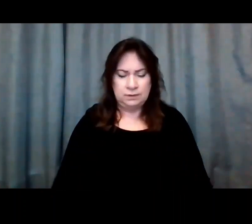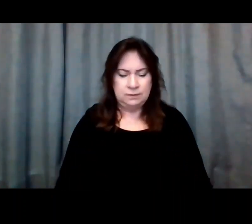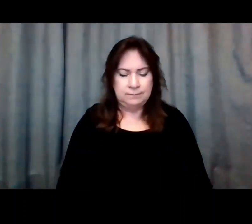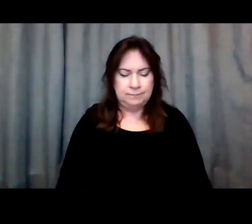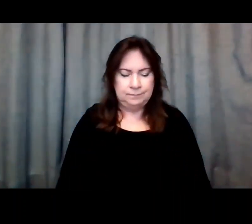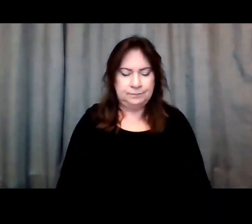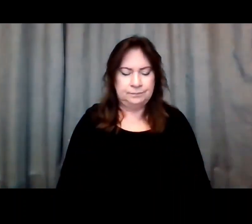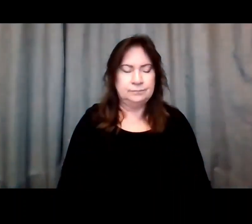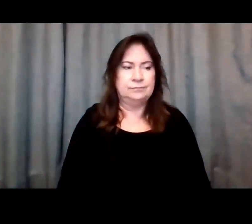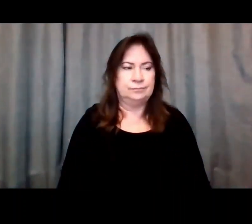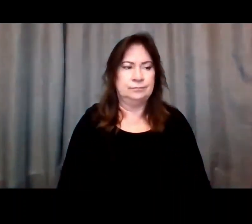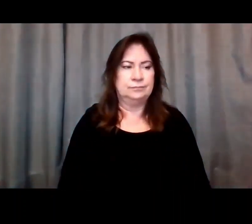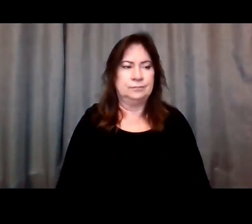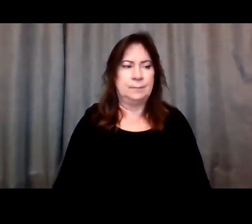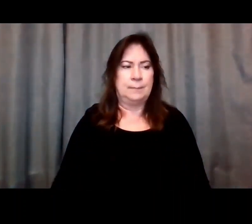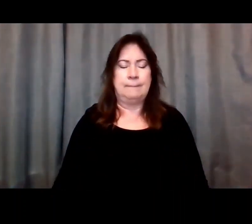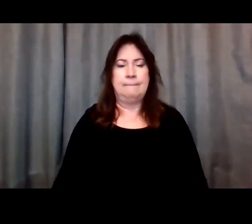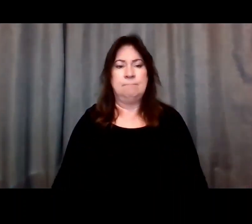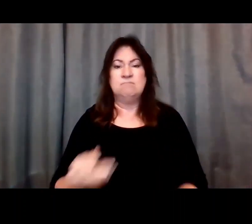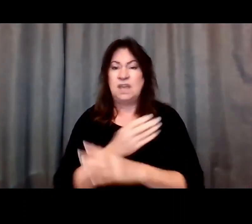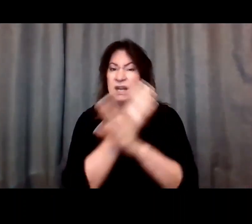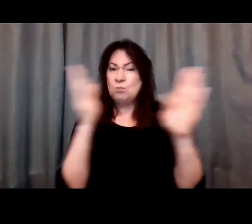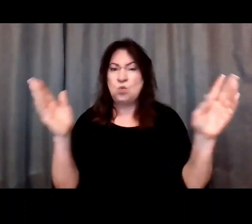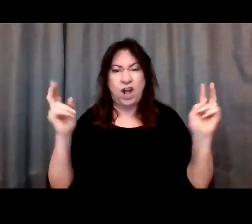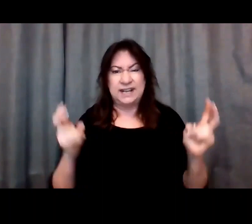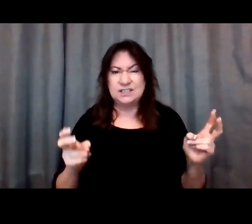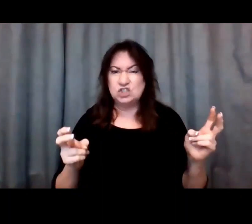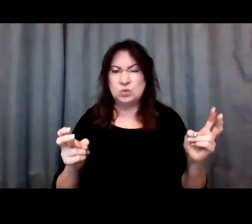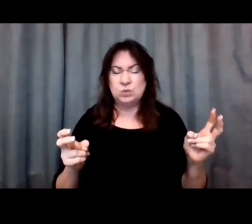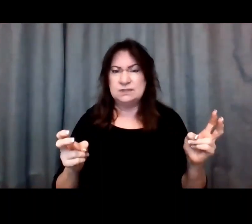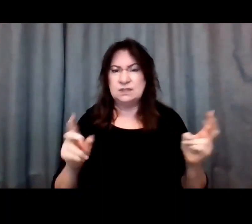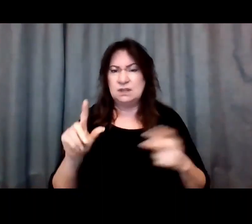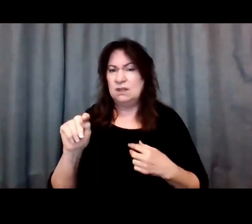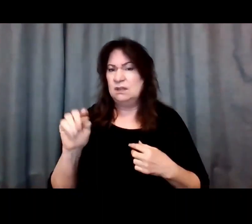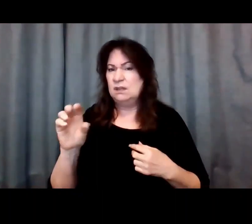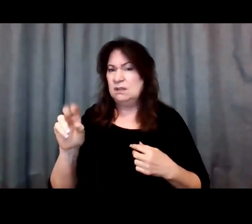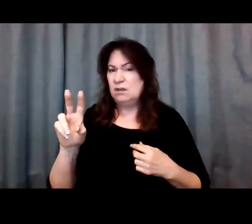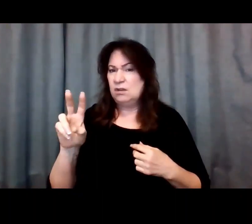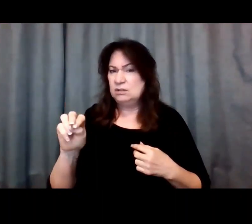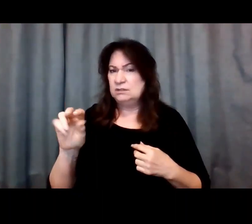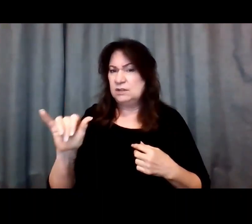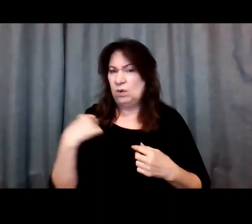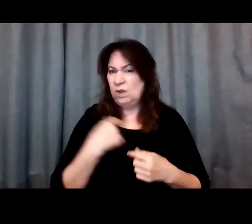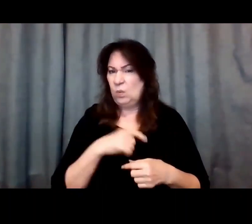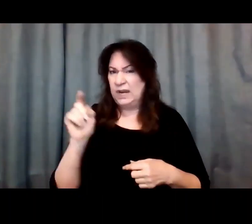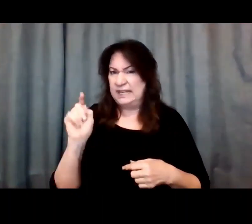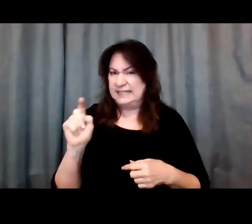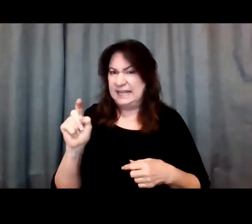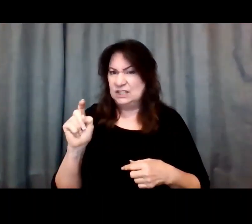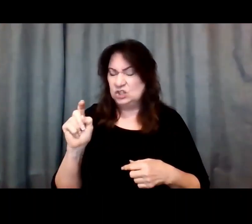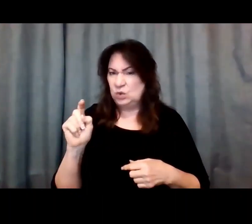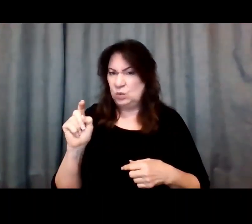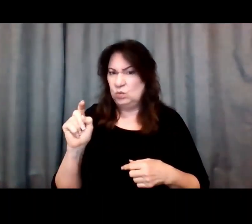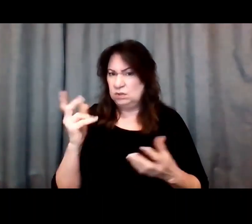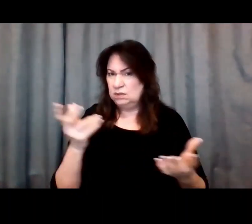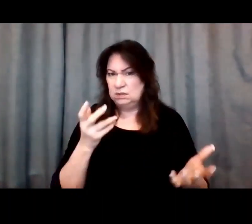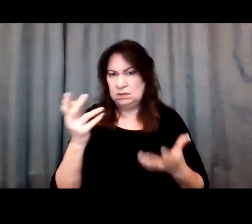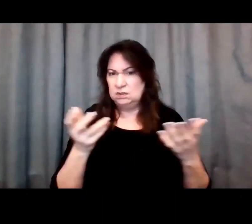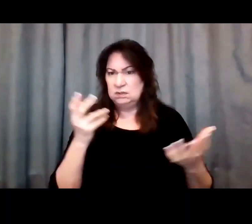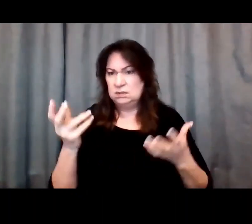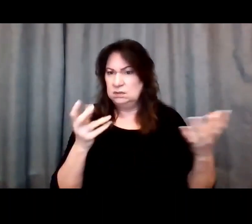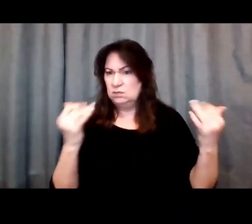But Tony, are there some sort of broader issues that that we should particularly capture, or